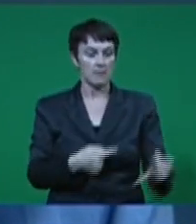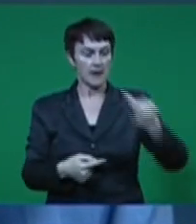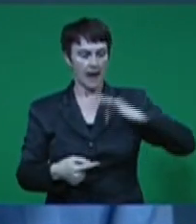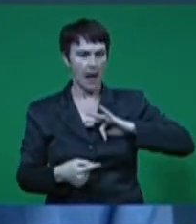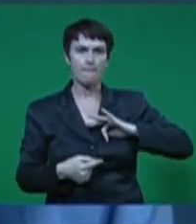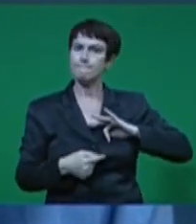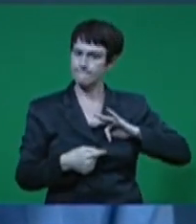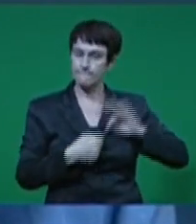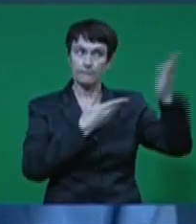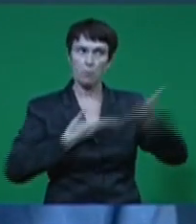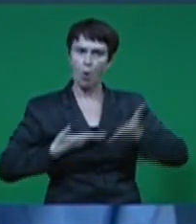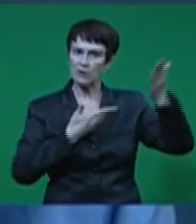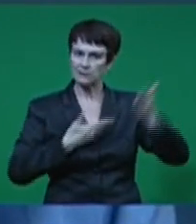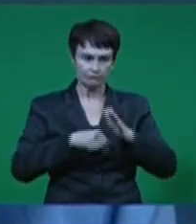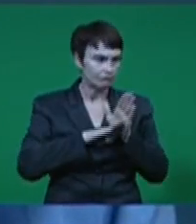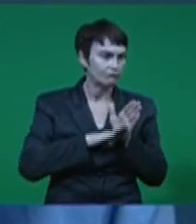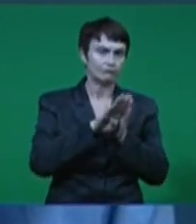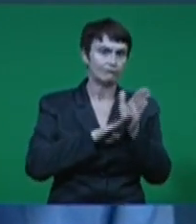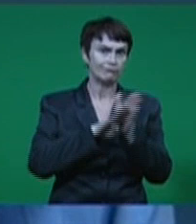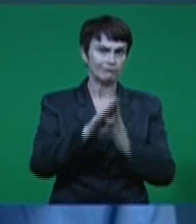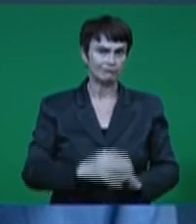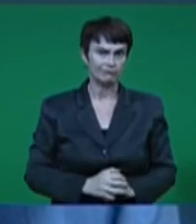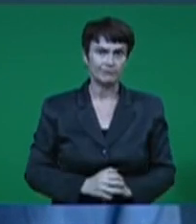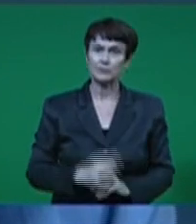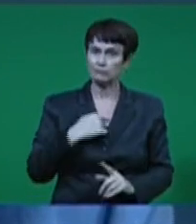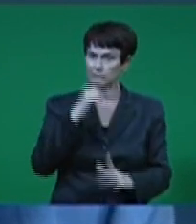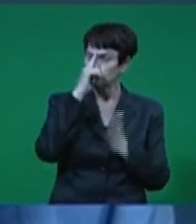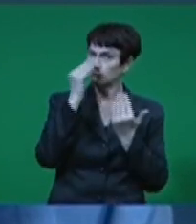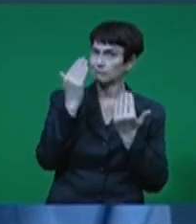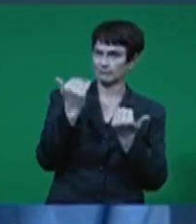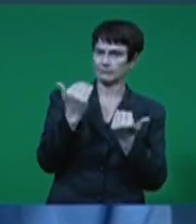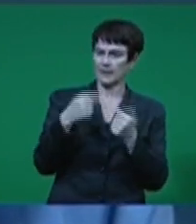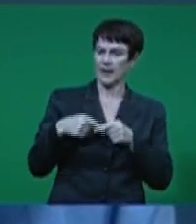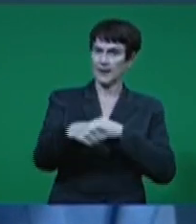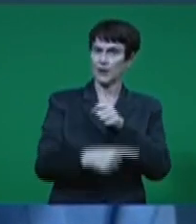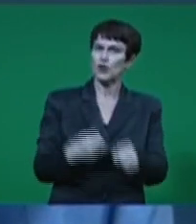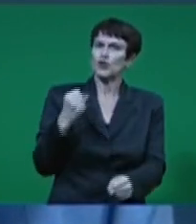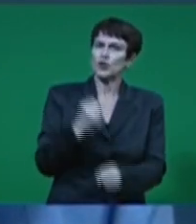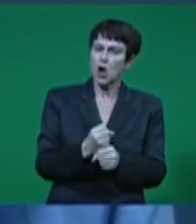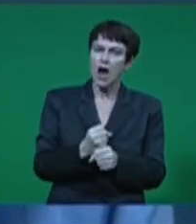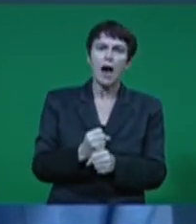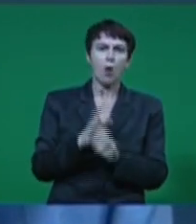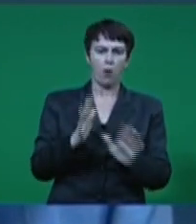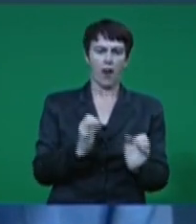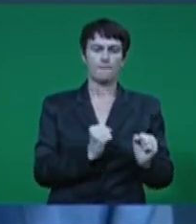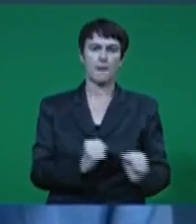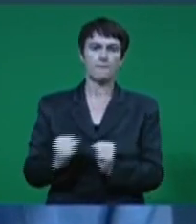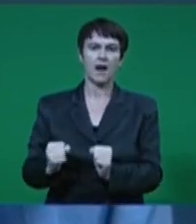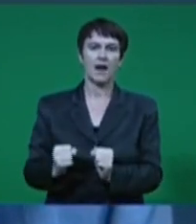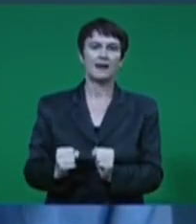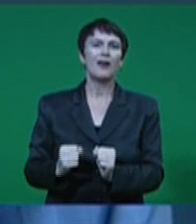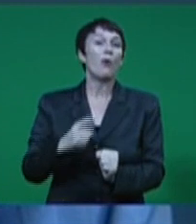economy. Household spending is also expected to be healthy this year, in line with less stringent